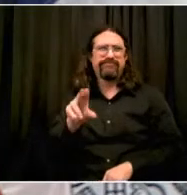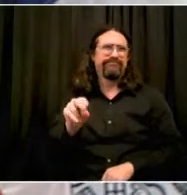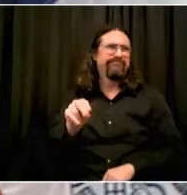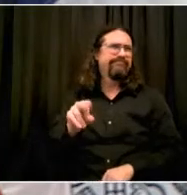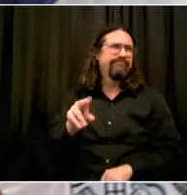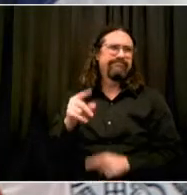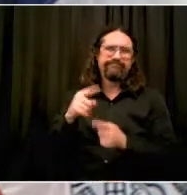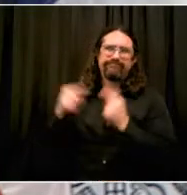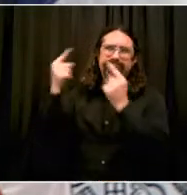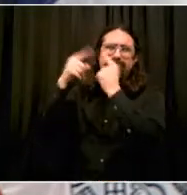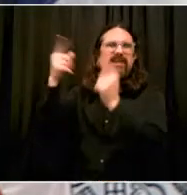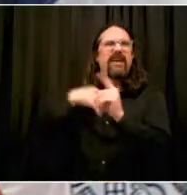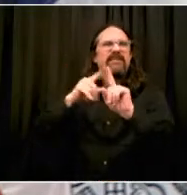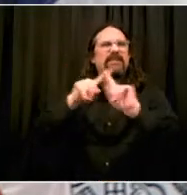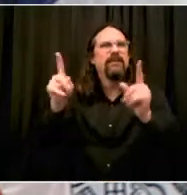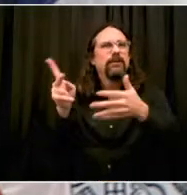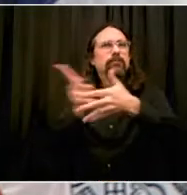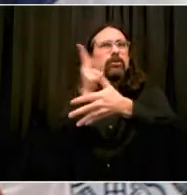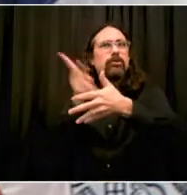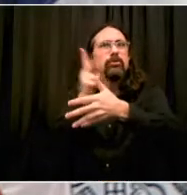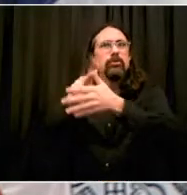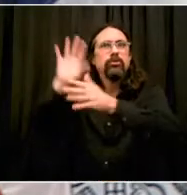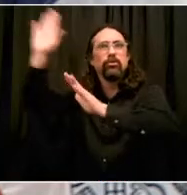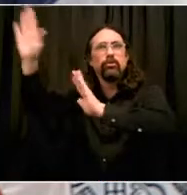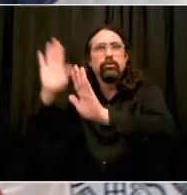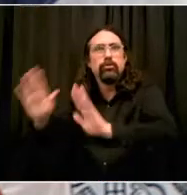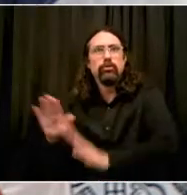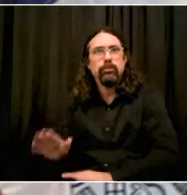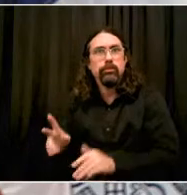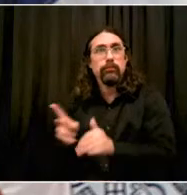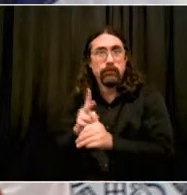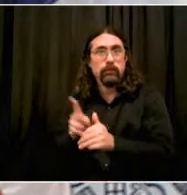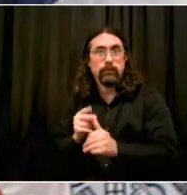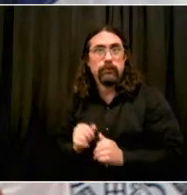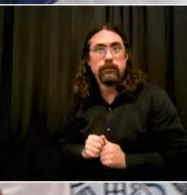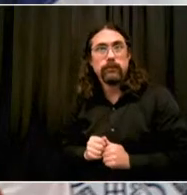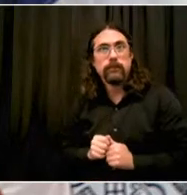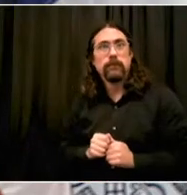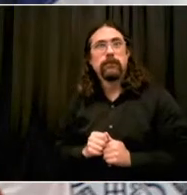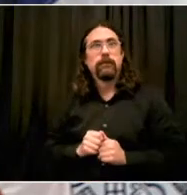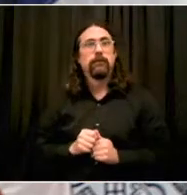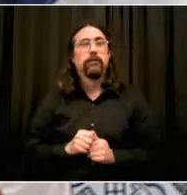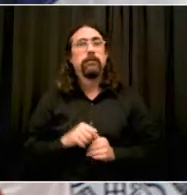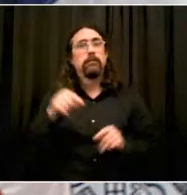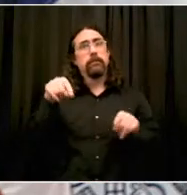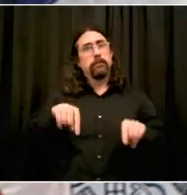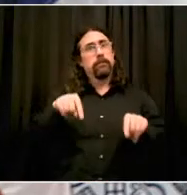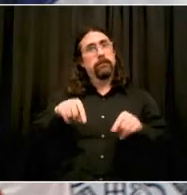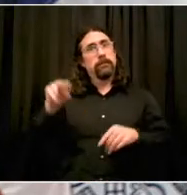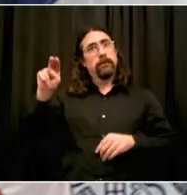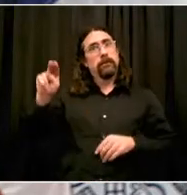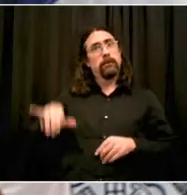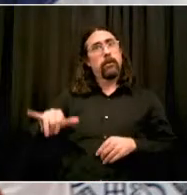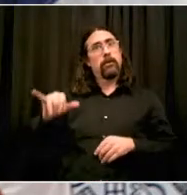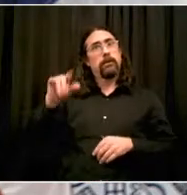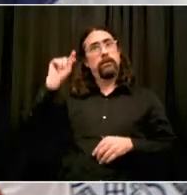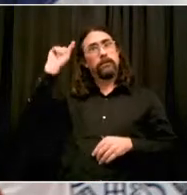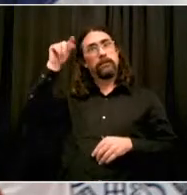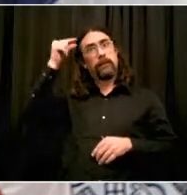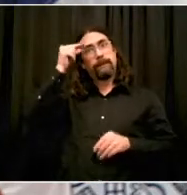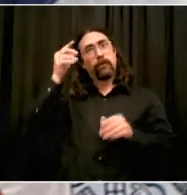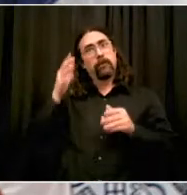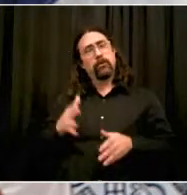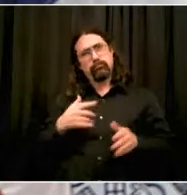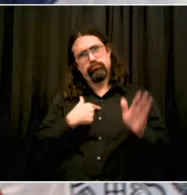state credit. They've been cautious and conservative and data-driven, science-driven throughout this process. That's what we've strived to do as